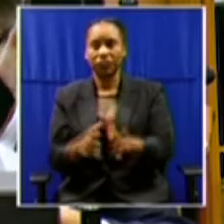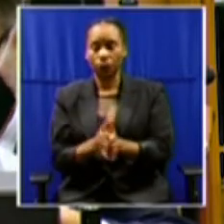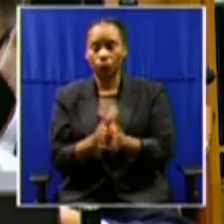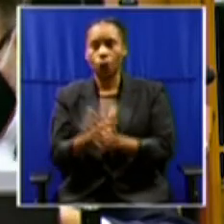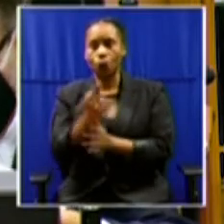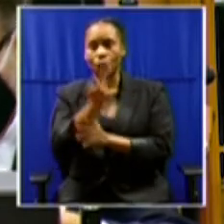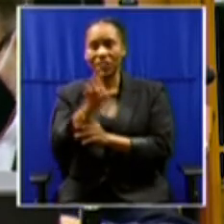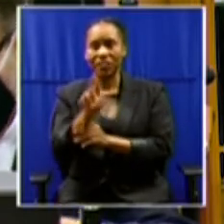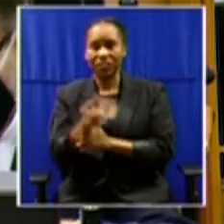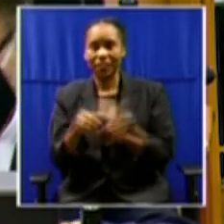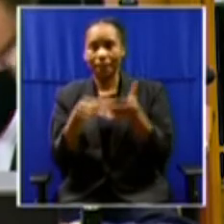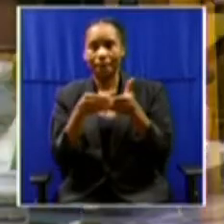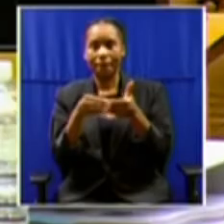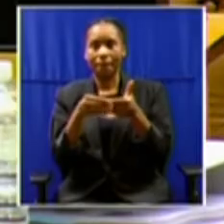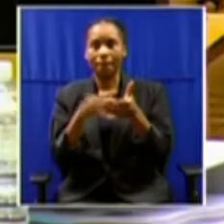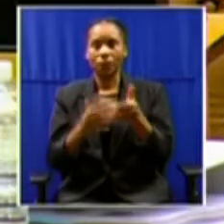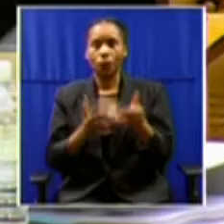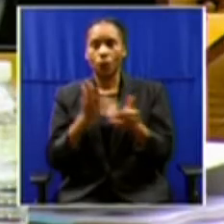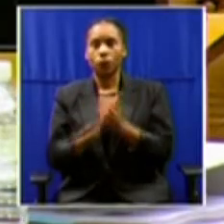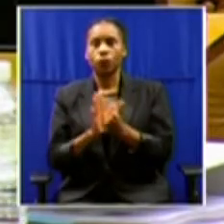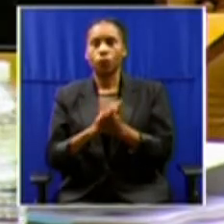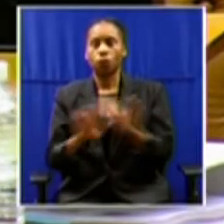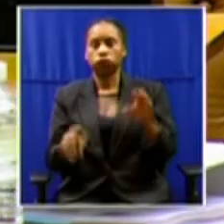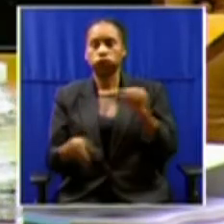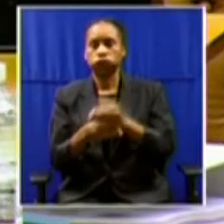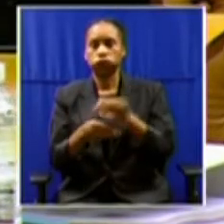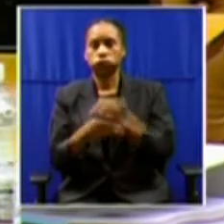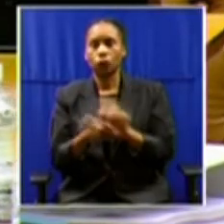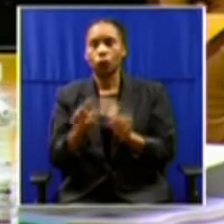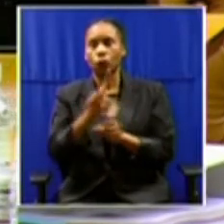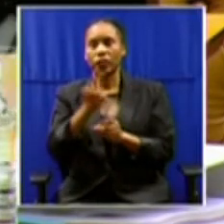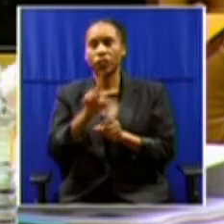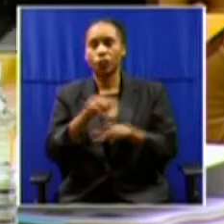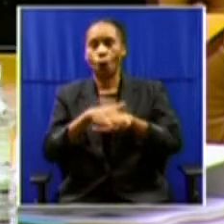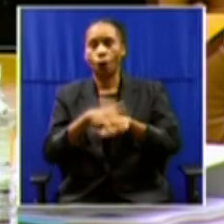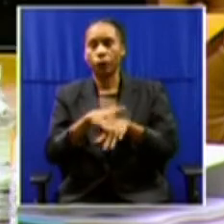questions their members wish to pose a supplementary question on.